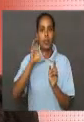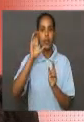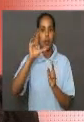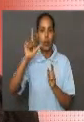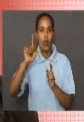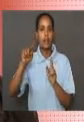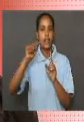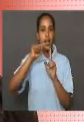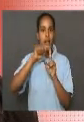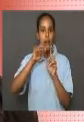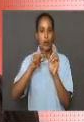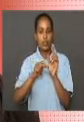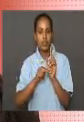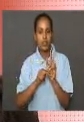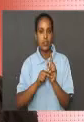chloride ions,